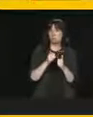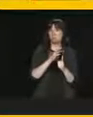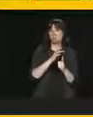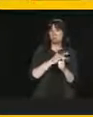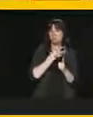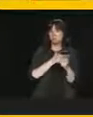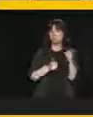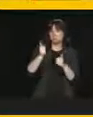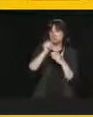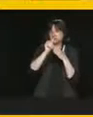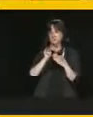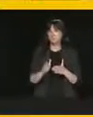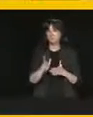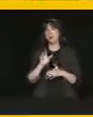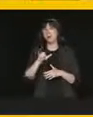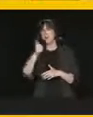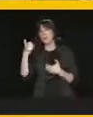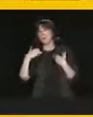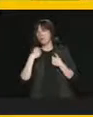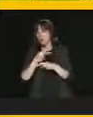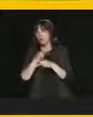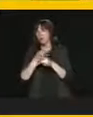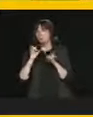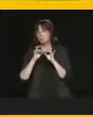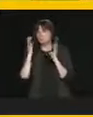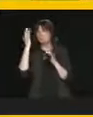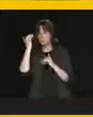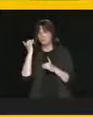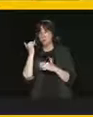is another brewing healthcare crisis as well because of all the